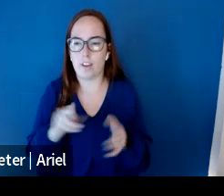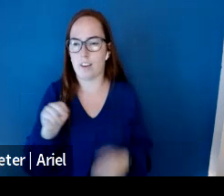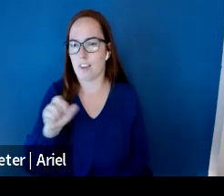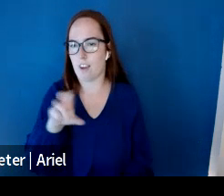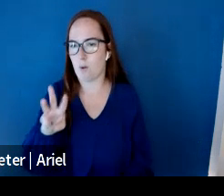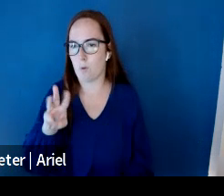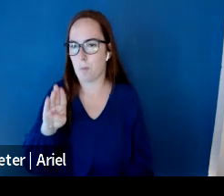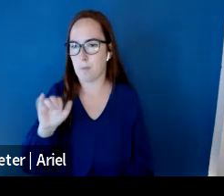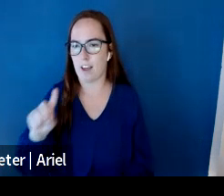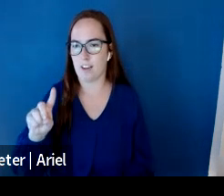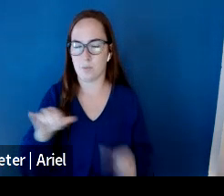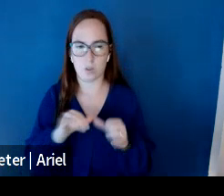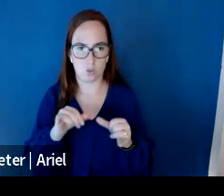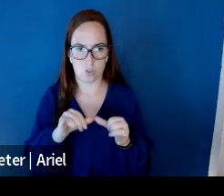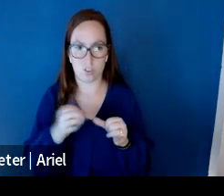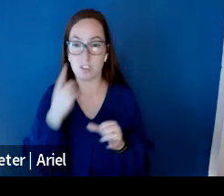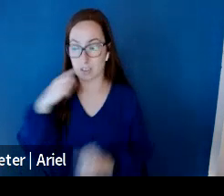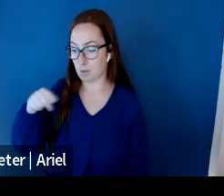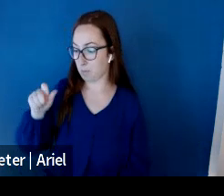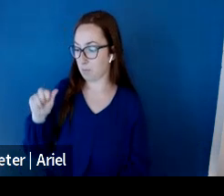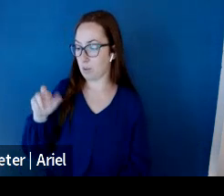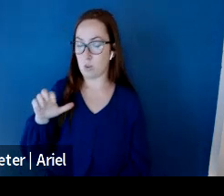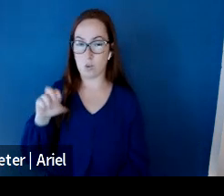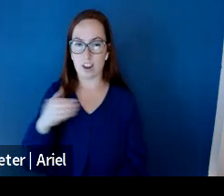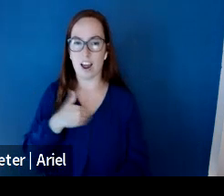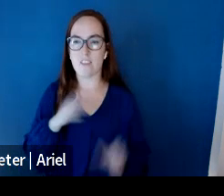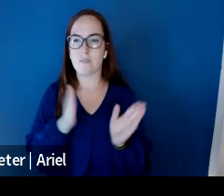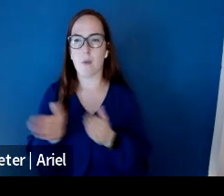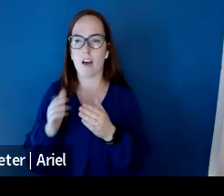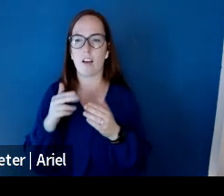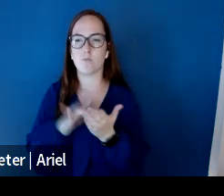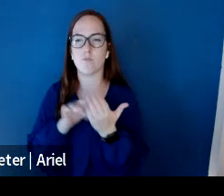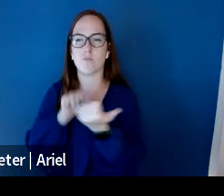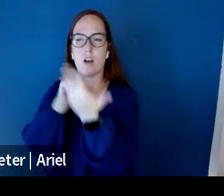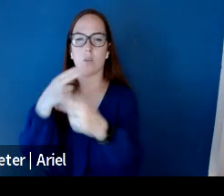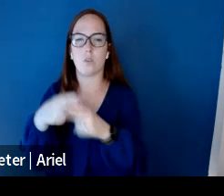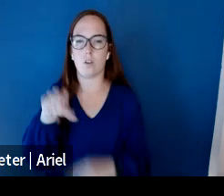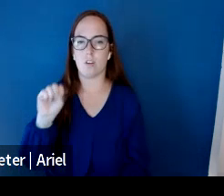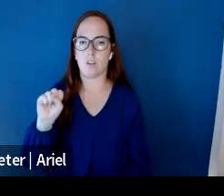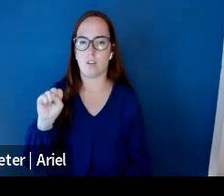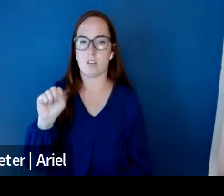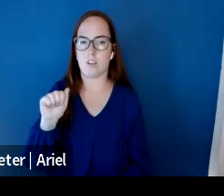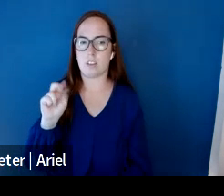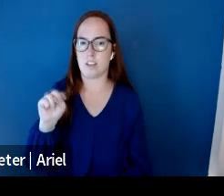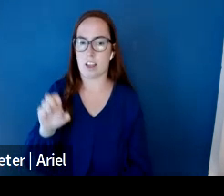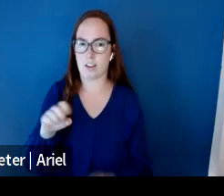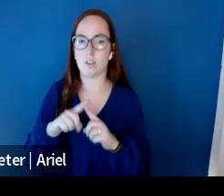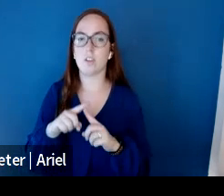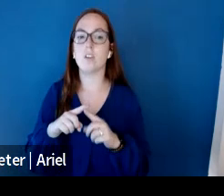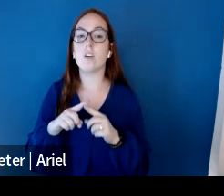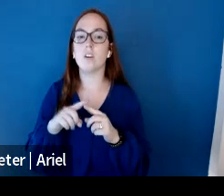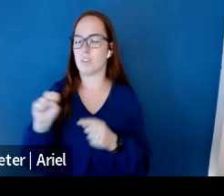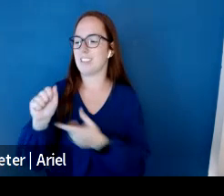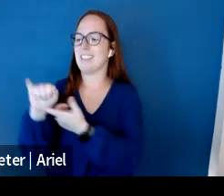Now, at Pearson, we use the same model. This is where the first step is to screen universally, and this includes